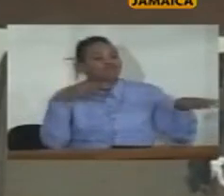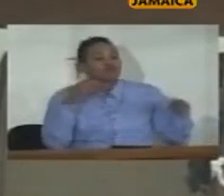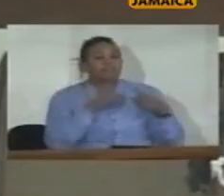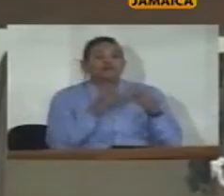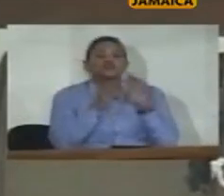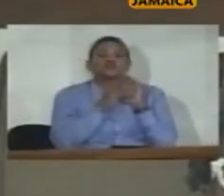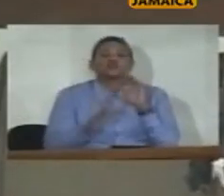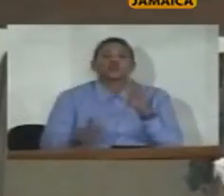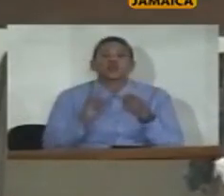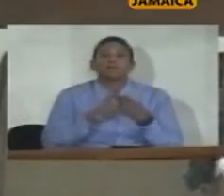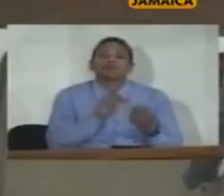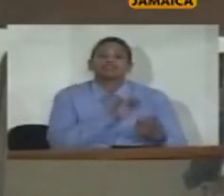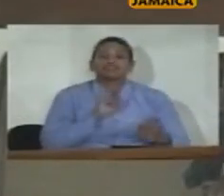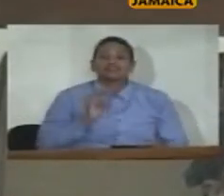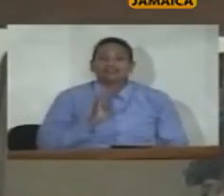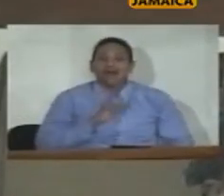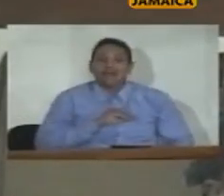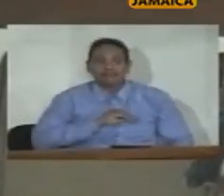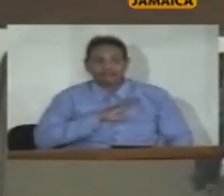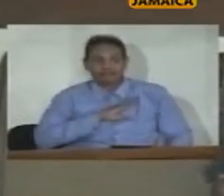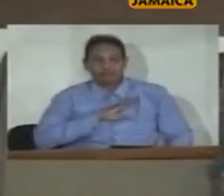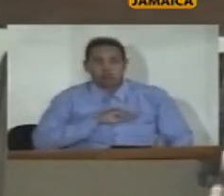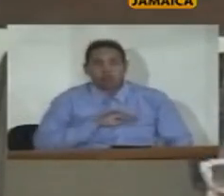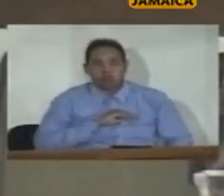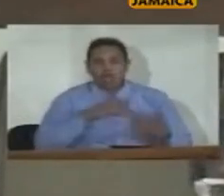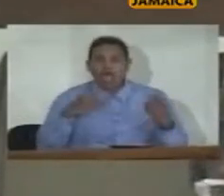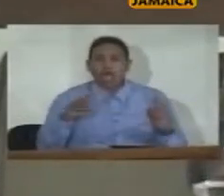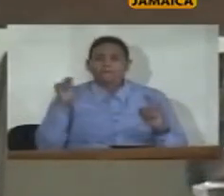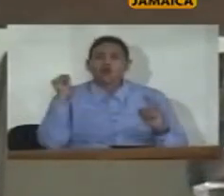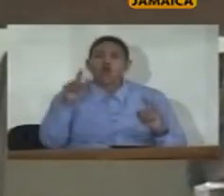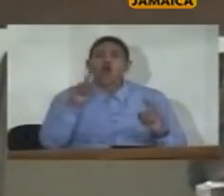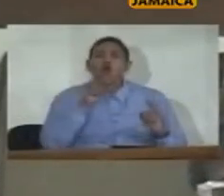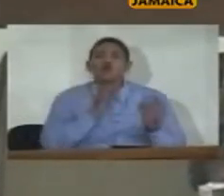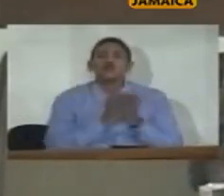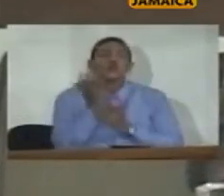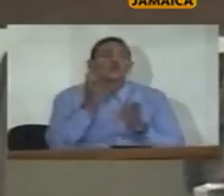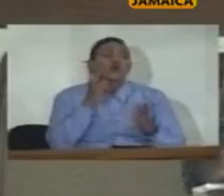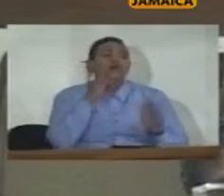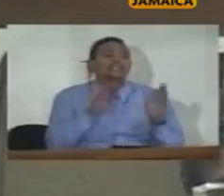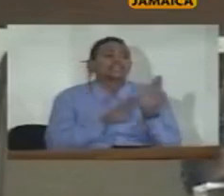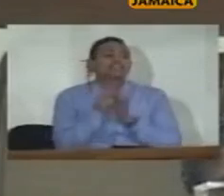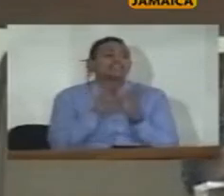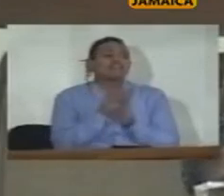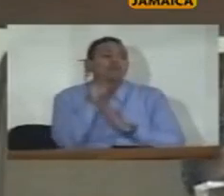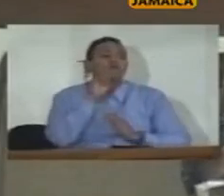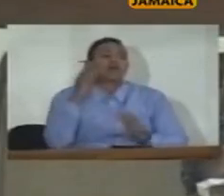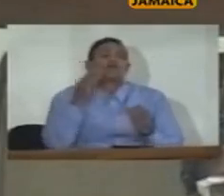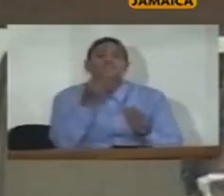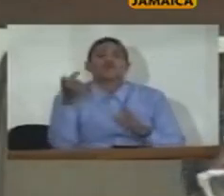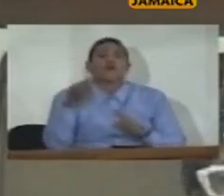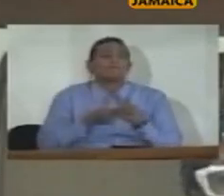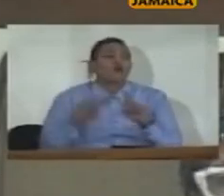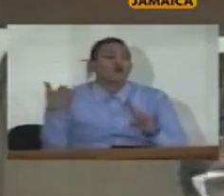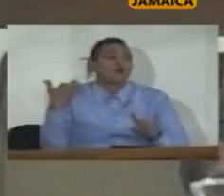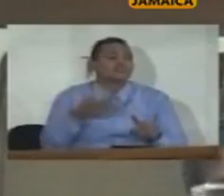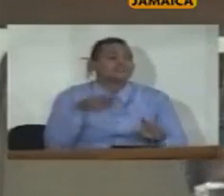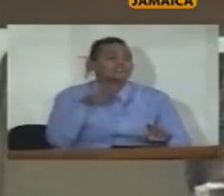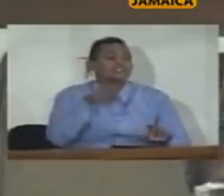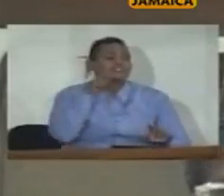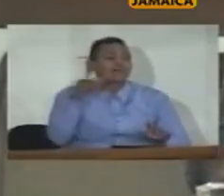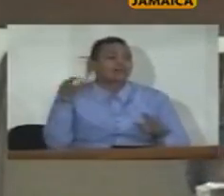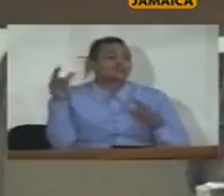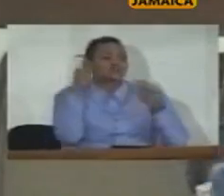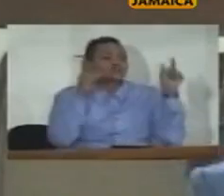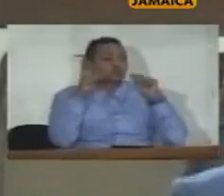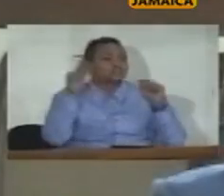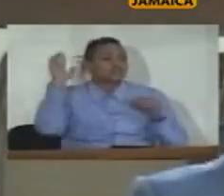and staff morale, all exacerbated by the developments of the last few months. This is not SUS,